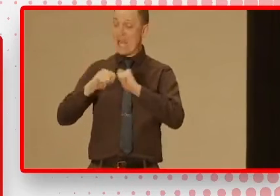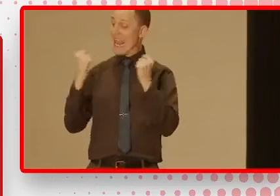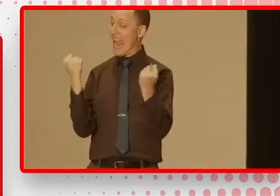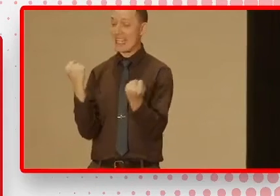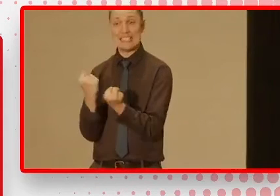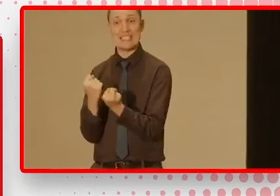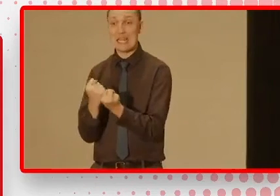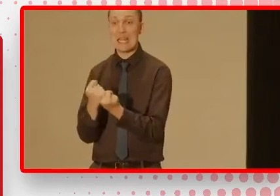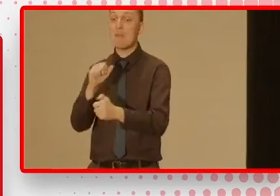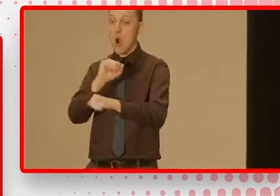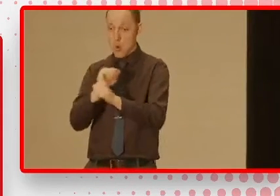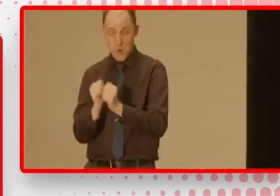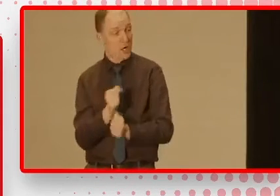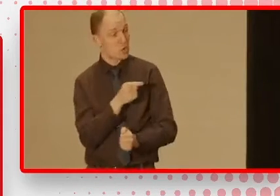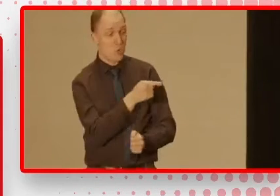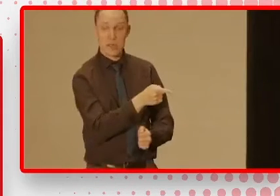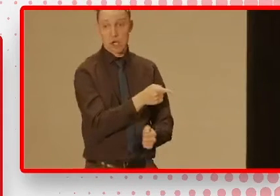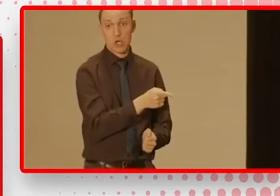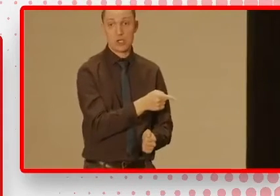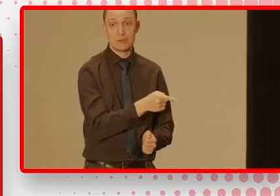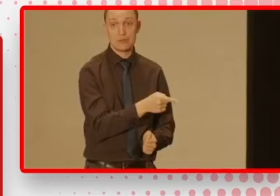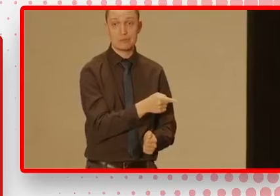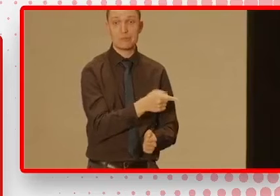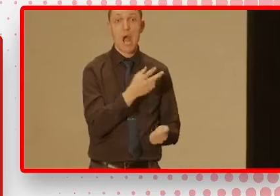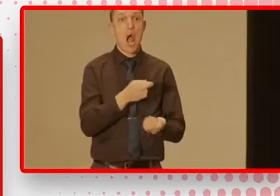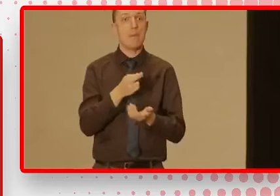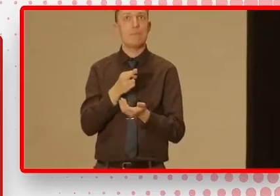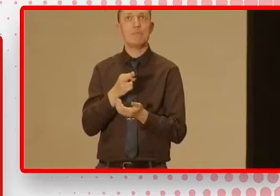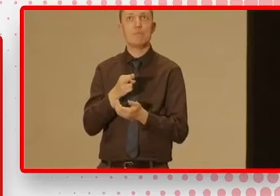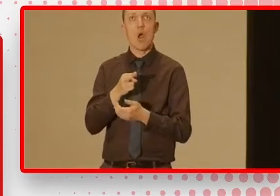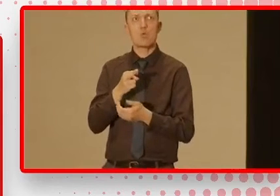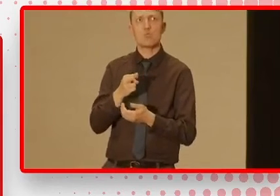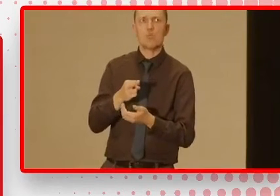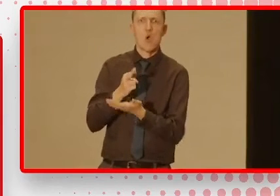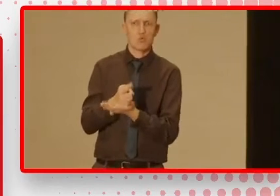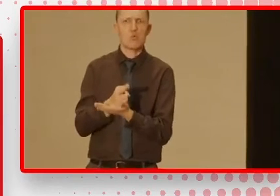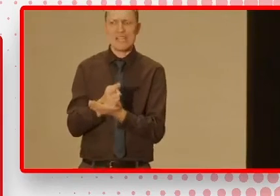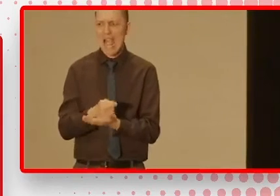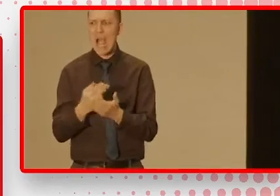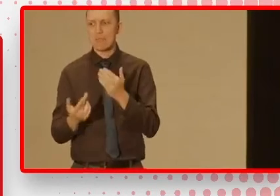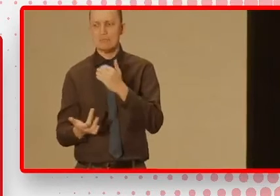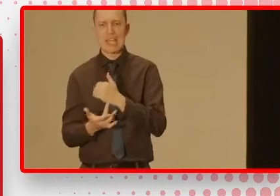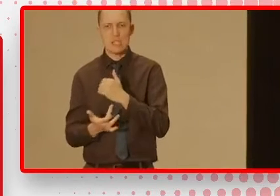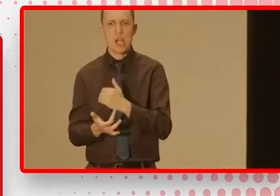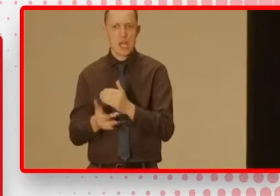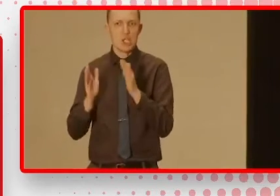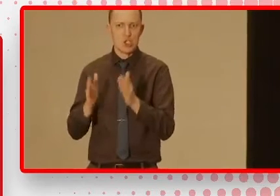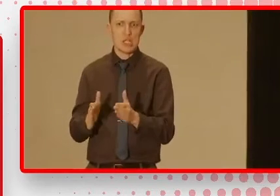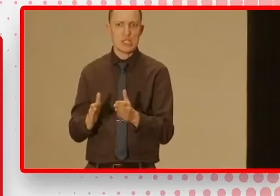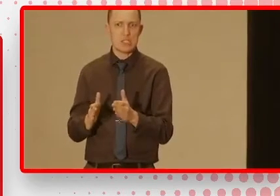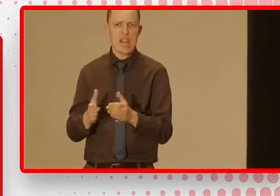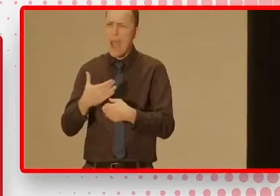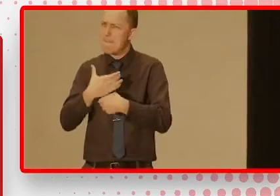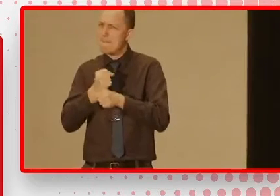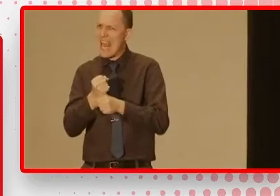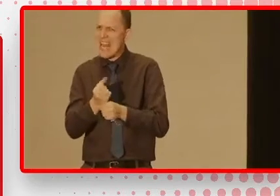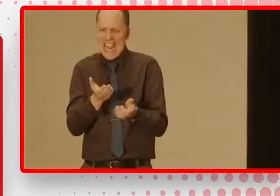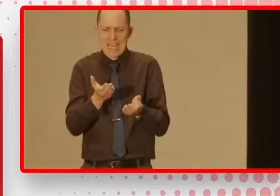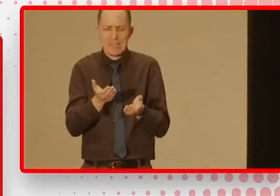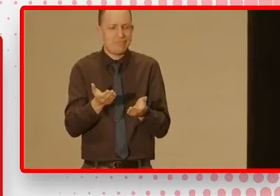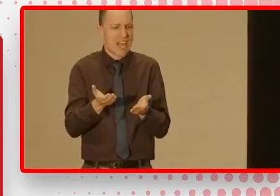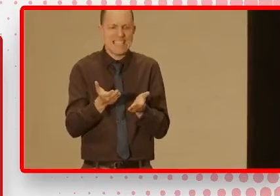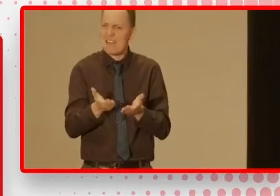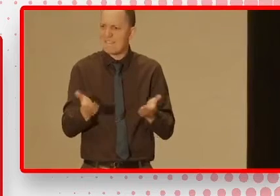with this individual. Rehab technologists actually created a device for her. And this is an example